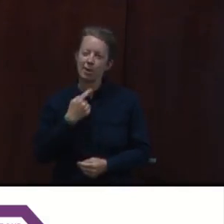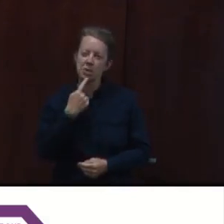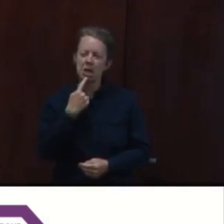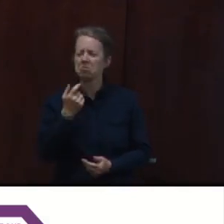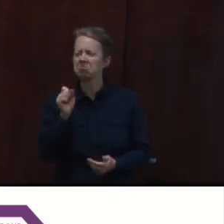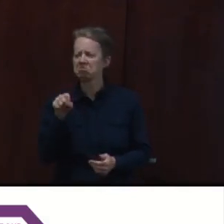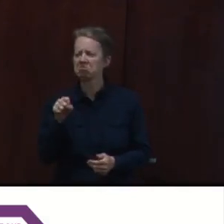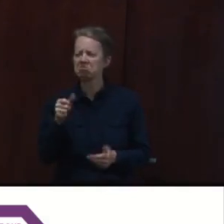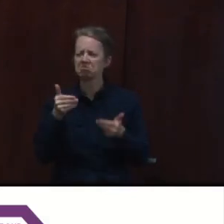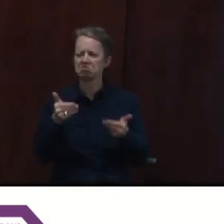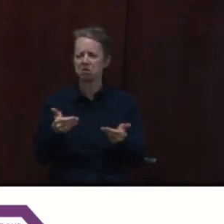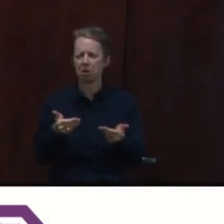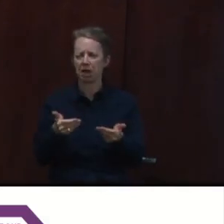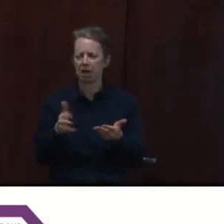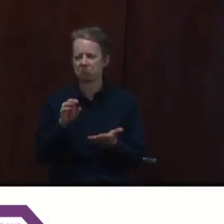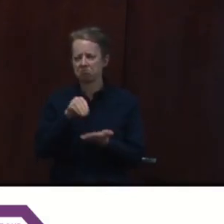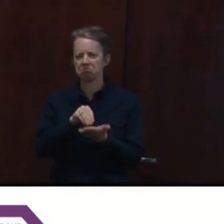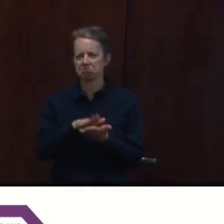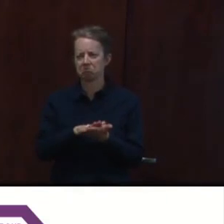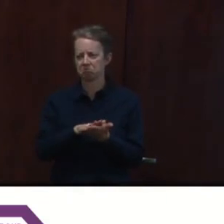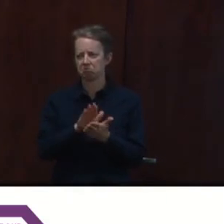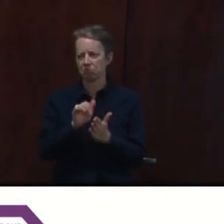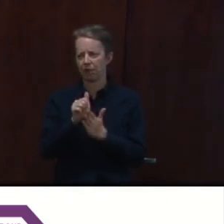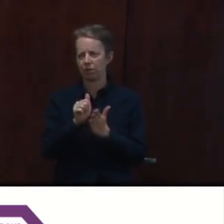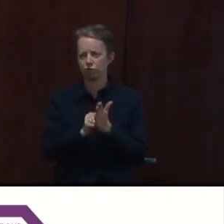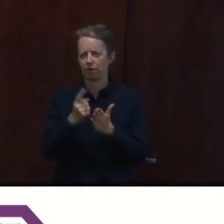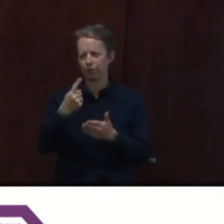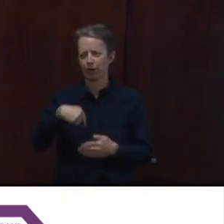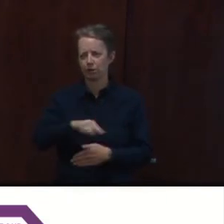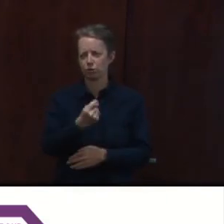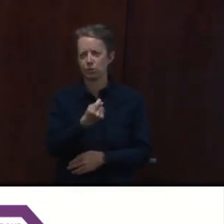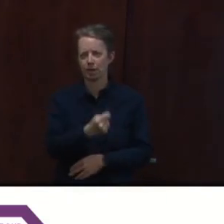yeah, let's plan on doing that.